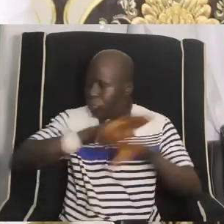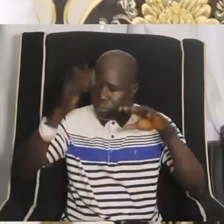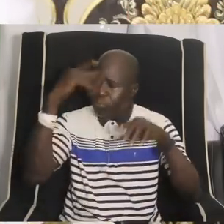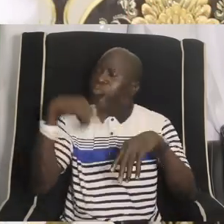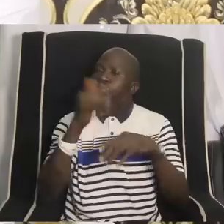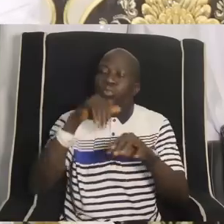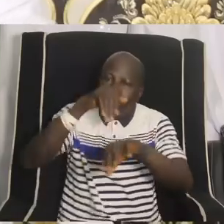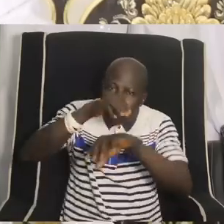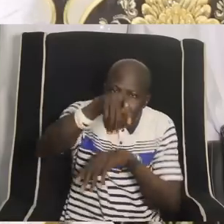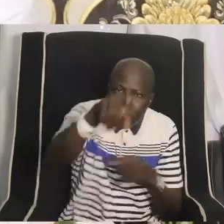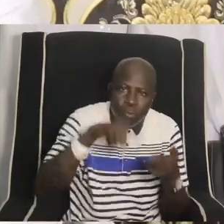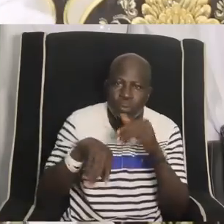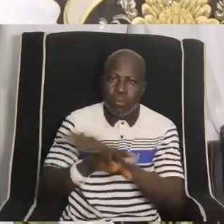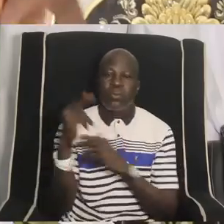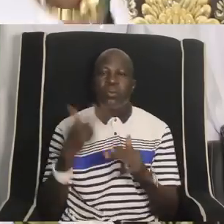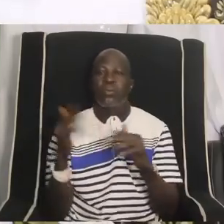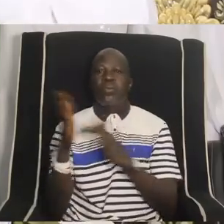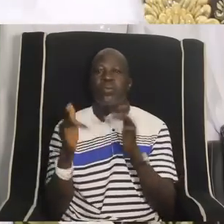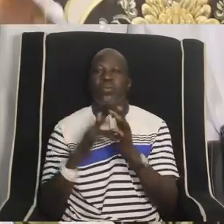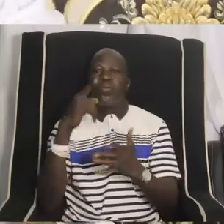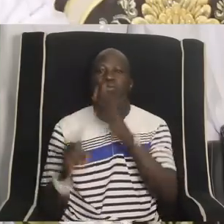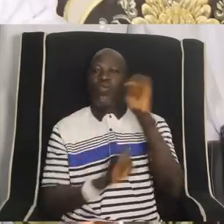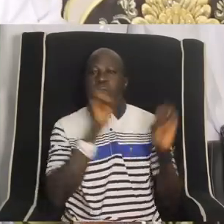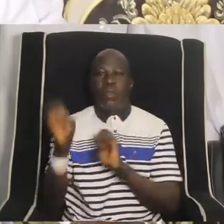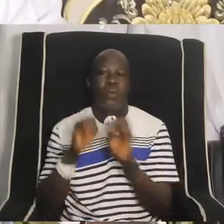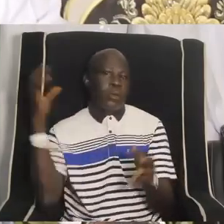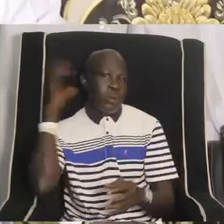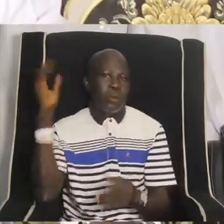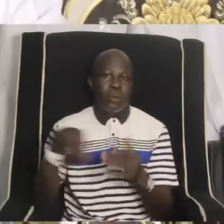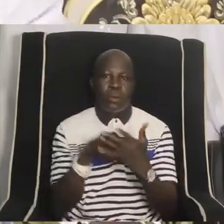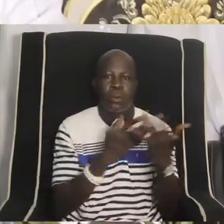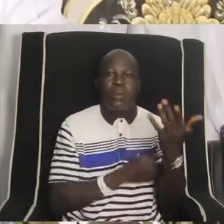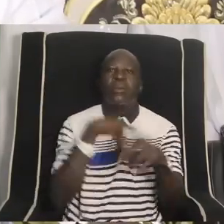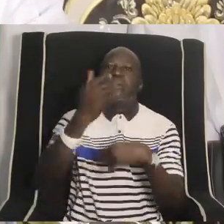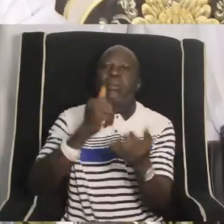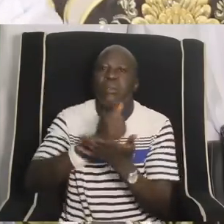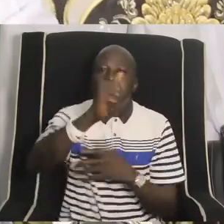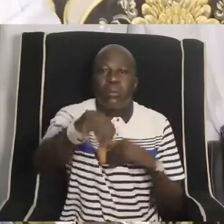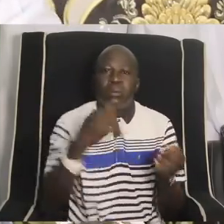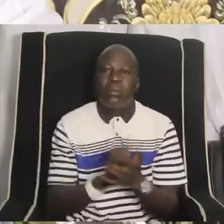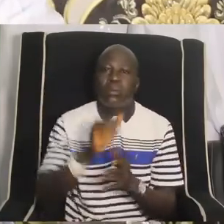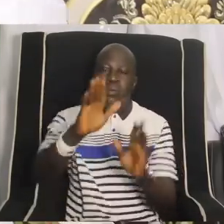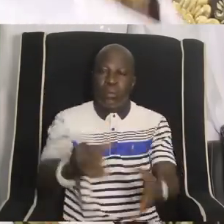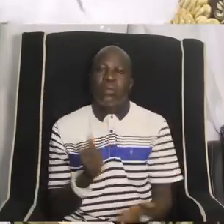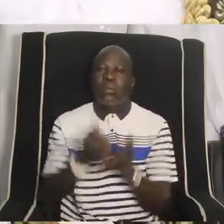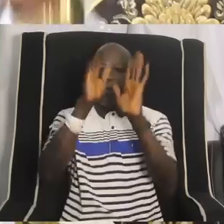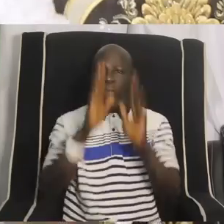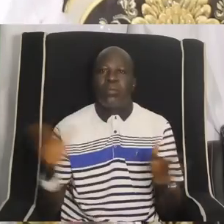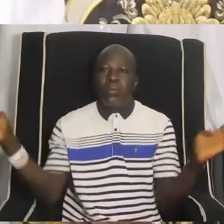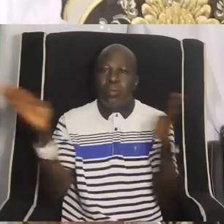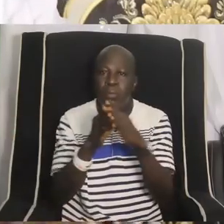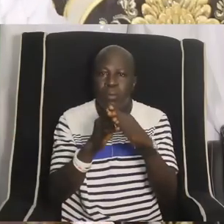the one that be sent. Lakra manda binwa. In the name of Jesus. O eni bo mesa. O do no wa yanba. Your destiny oh, yeah, no,